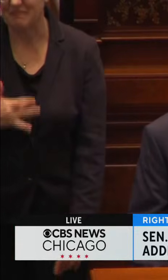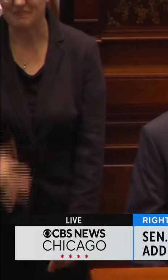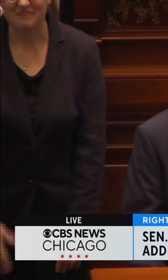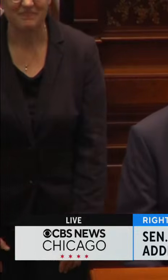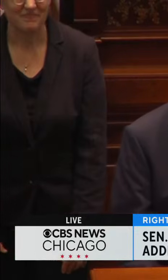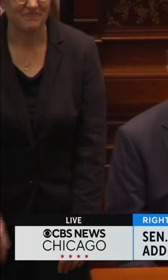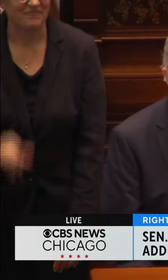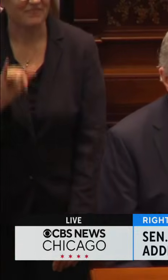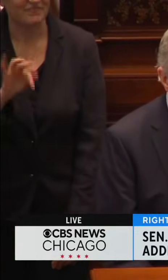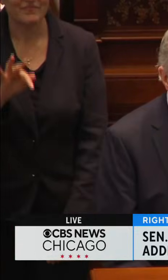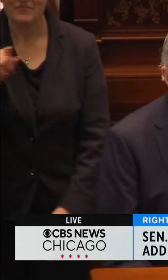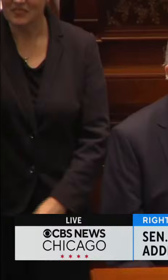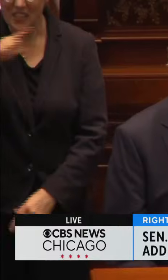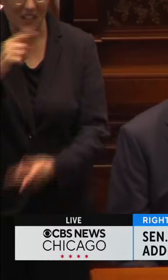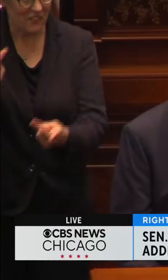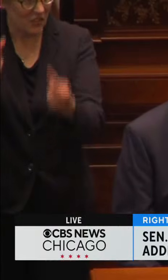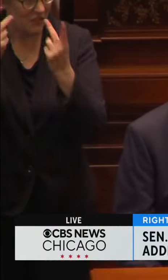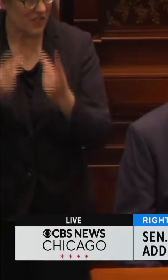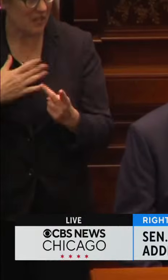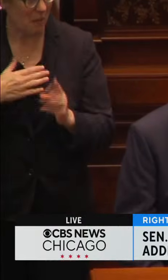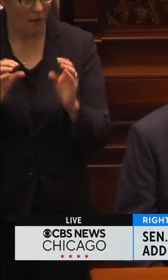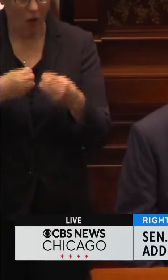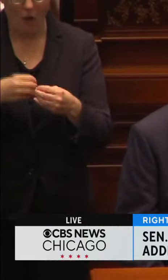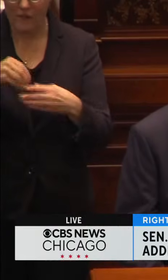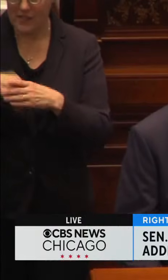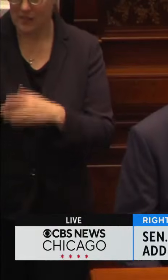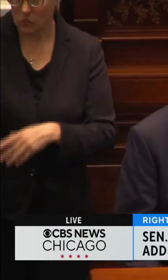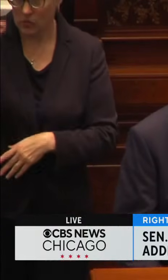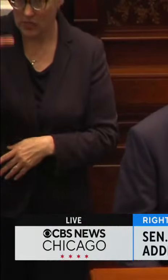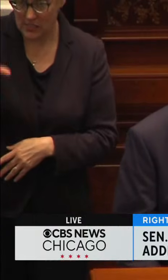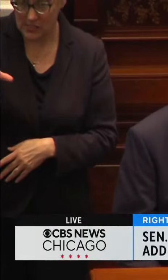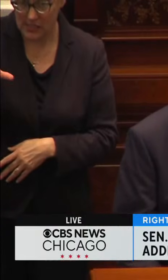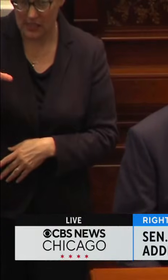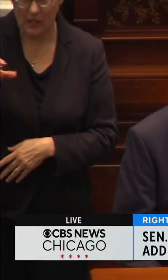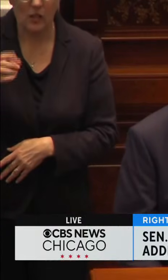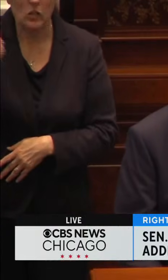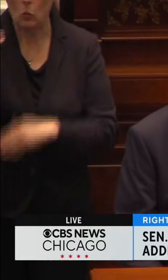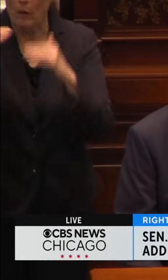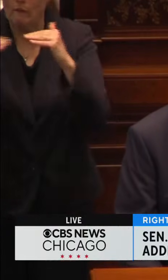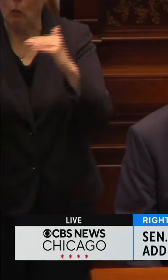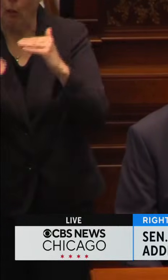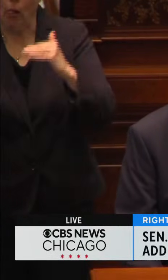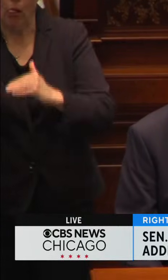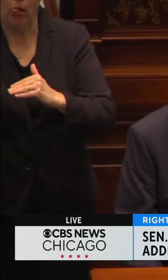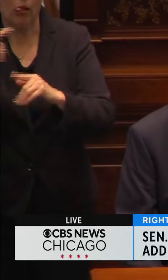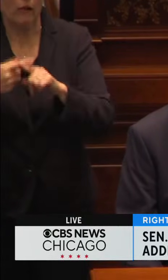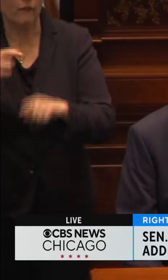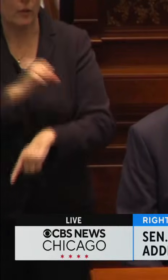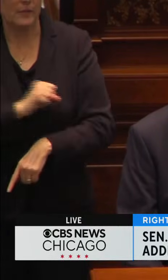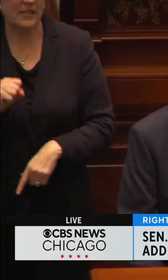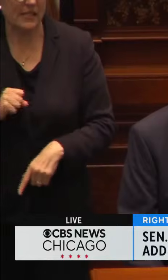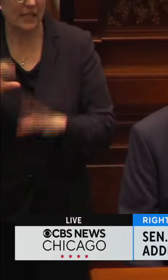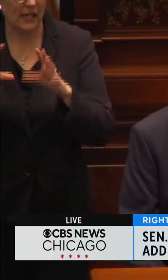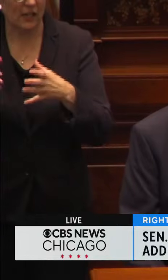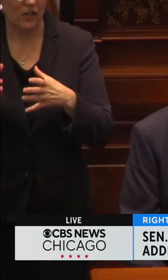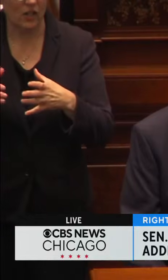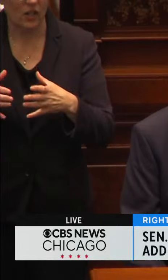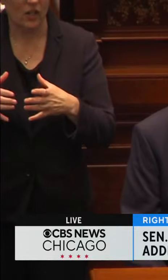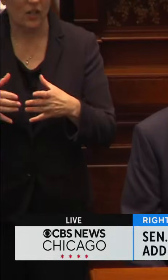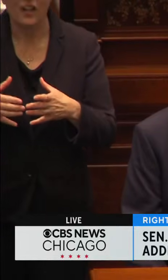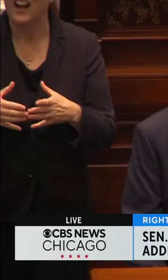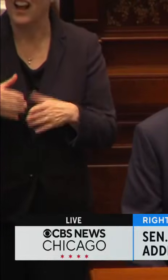So if you visit my office in the Capitol building, 1 floor removed from the Senate chamber, on the credenza behind my desk is